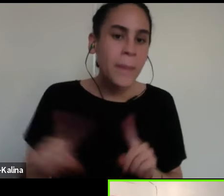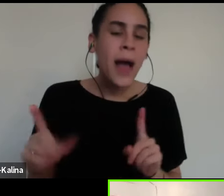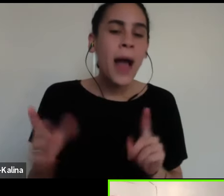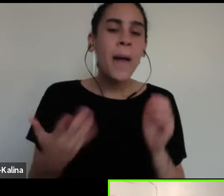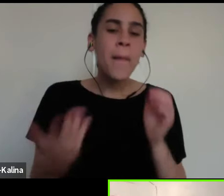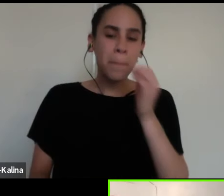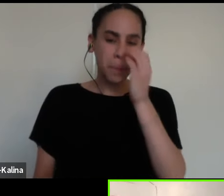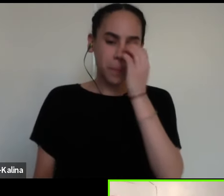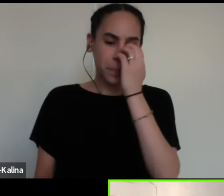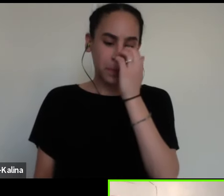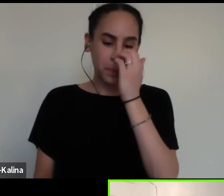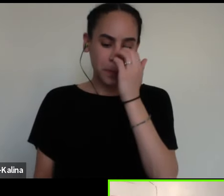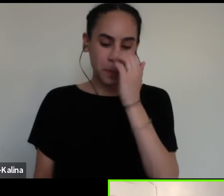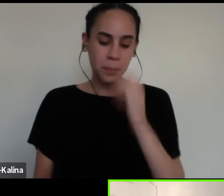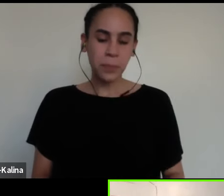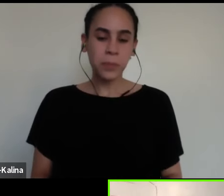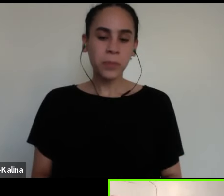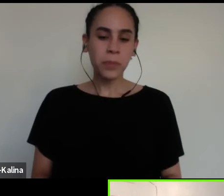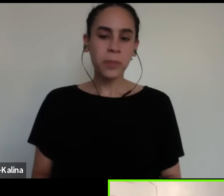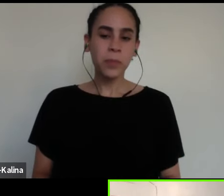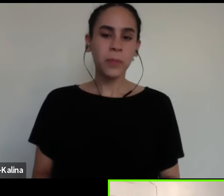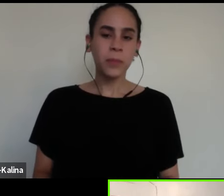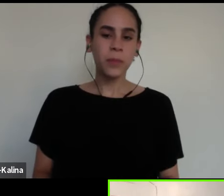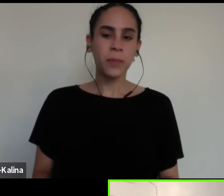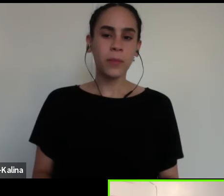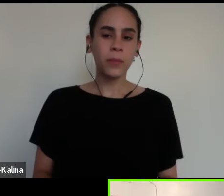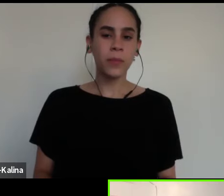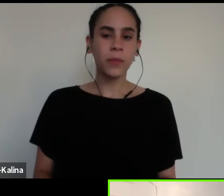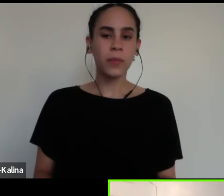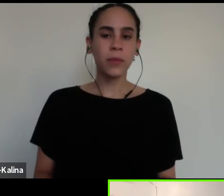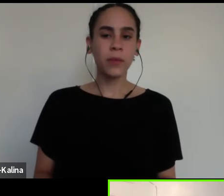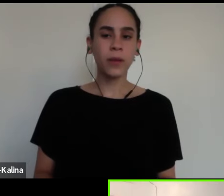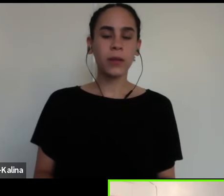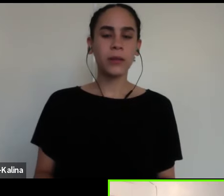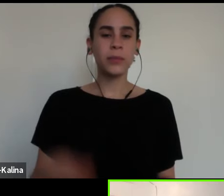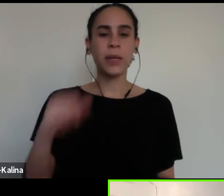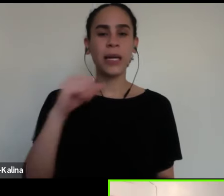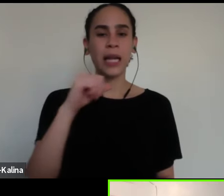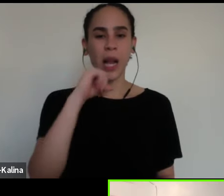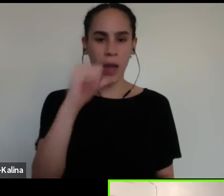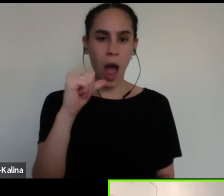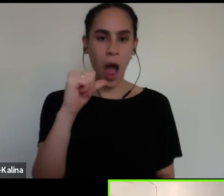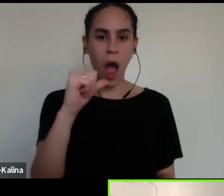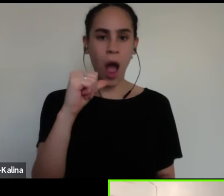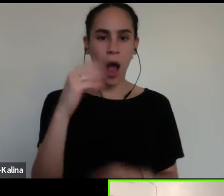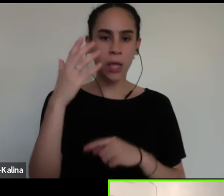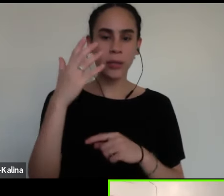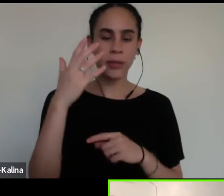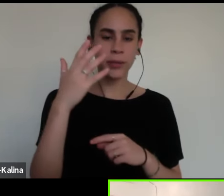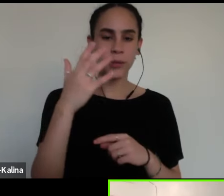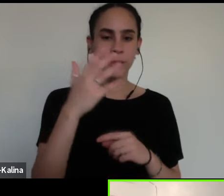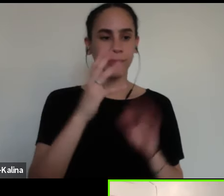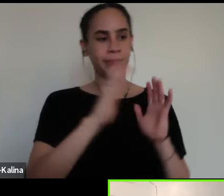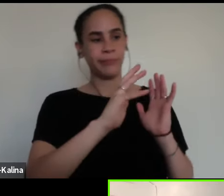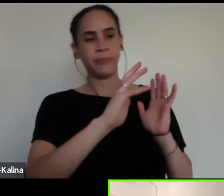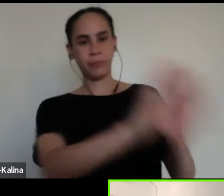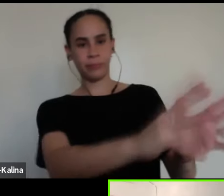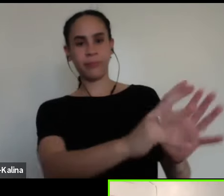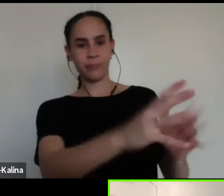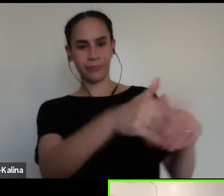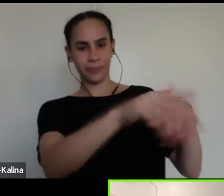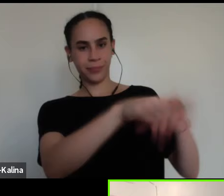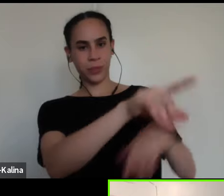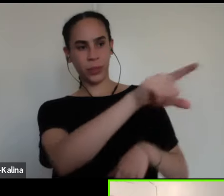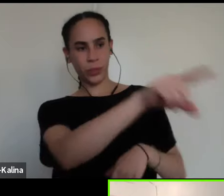really making the internet and not leaving it to a new person to go and find those connections, but to really build out pathways for them